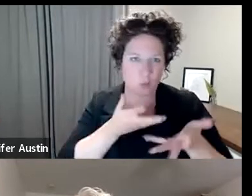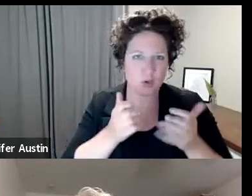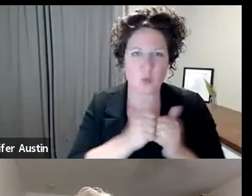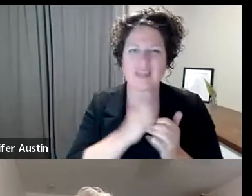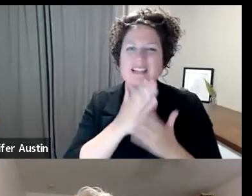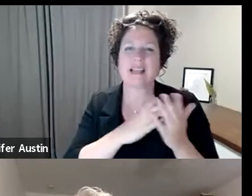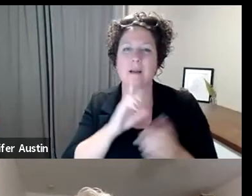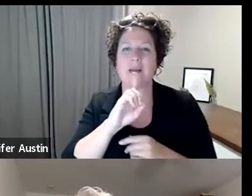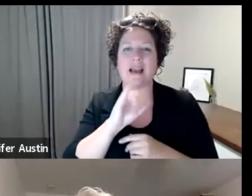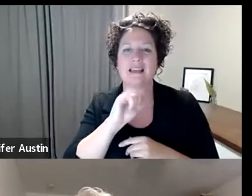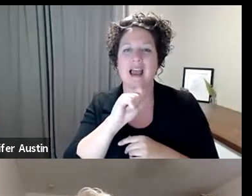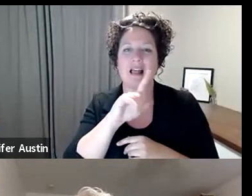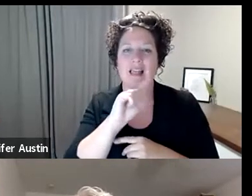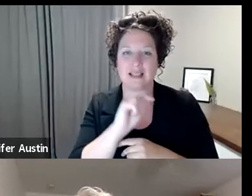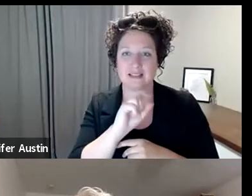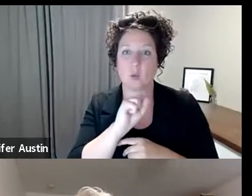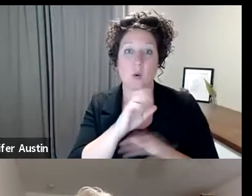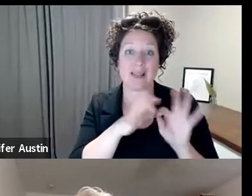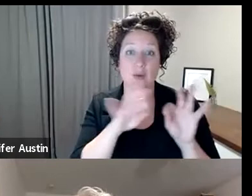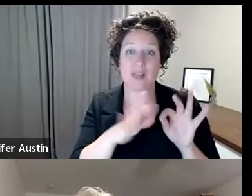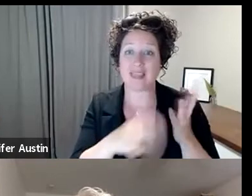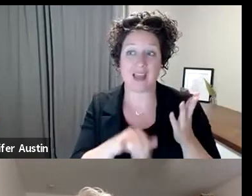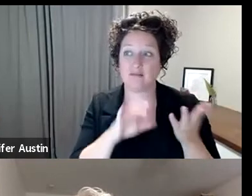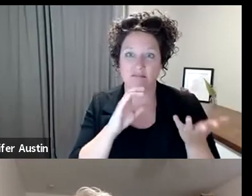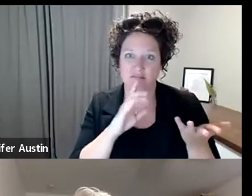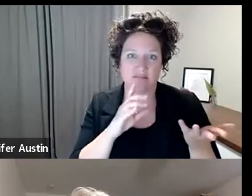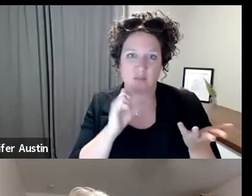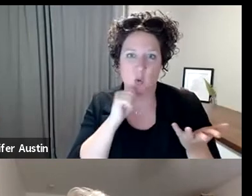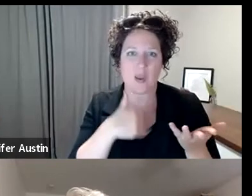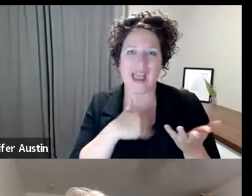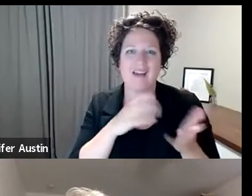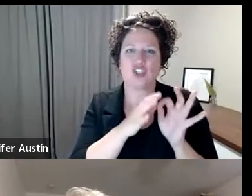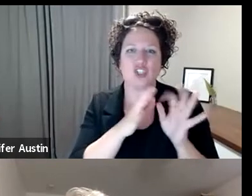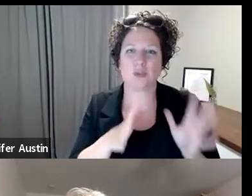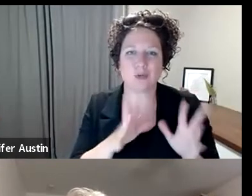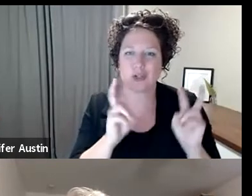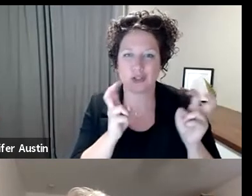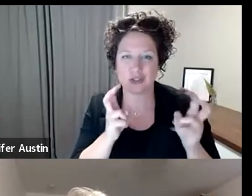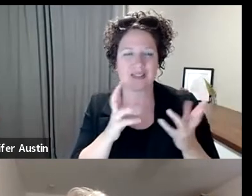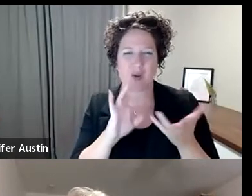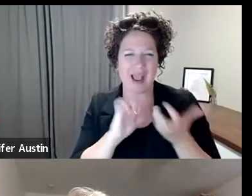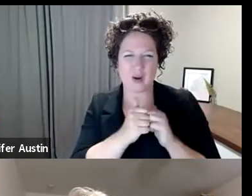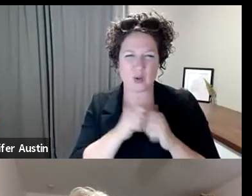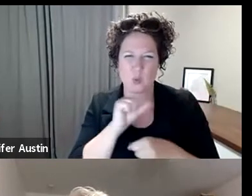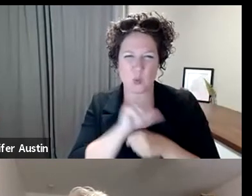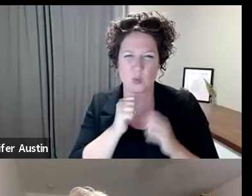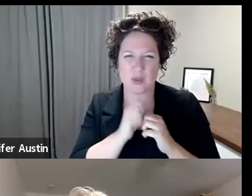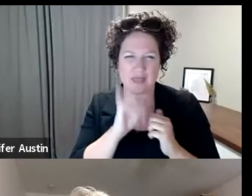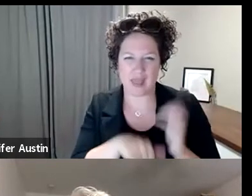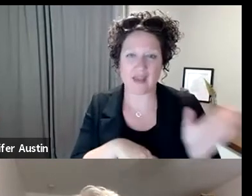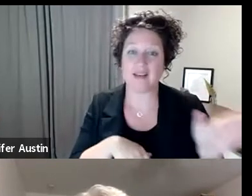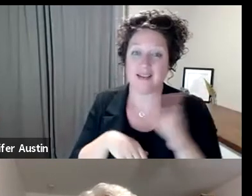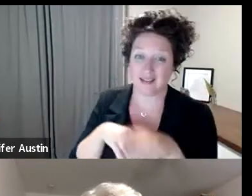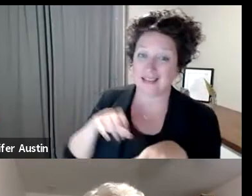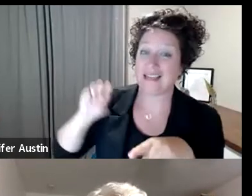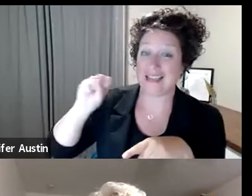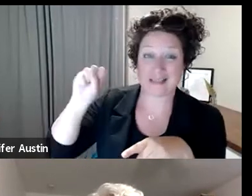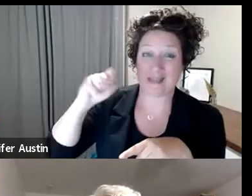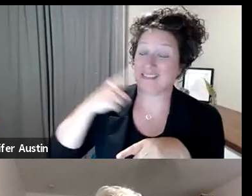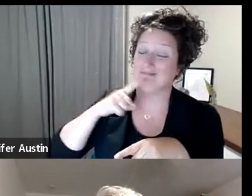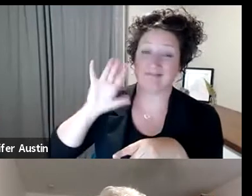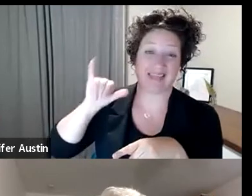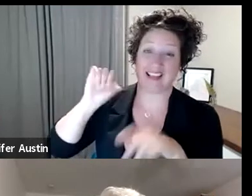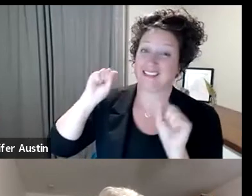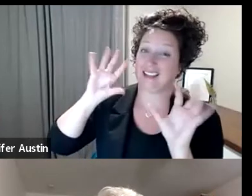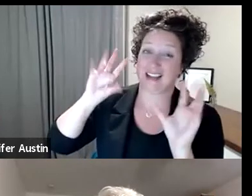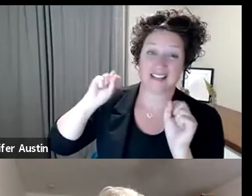different languages that might not always have a lot of interpreters. So how do you work through that? Is an excellent question and